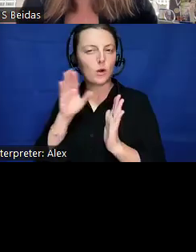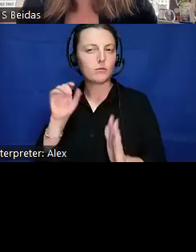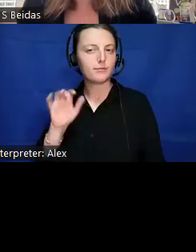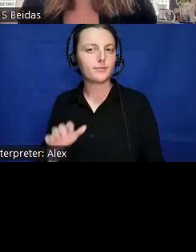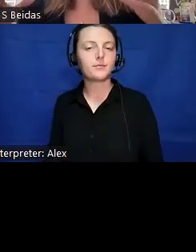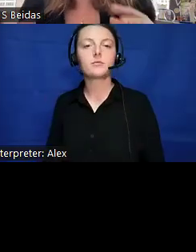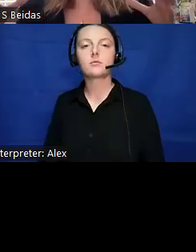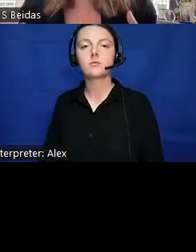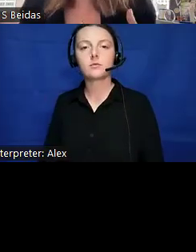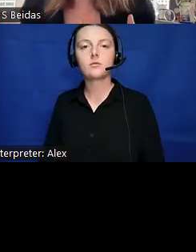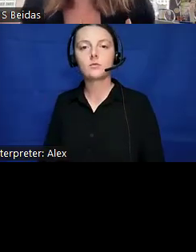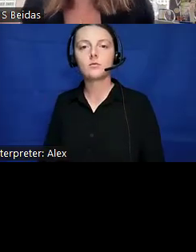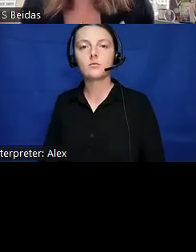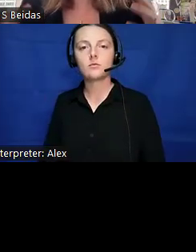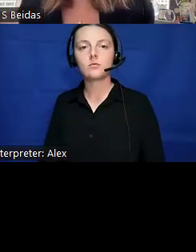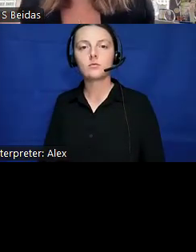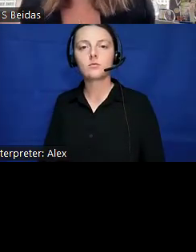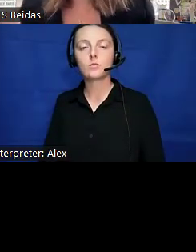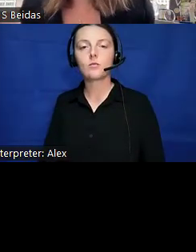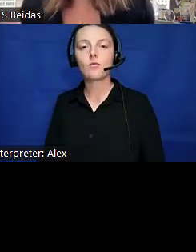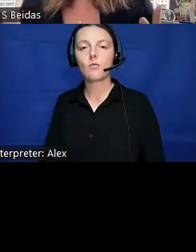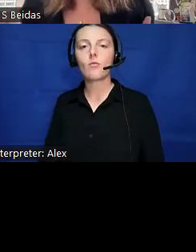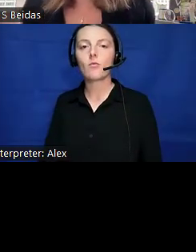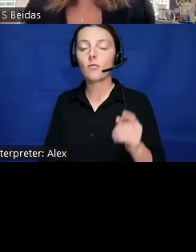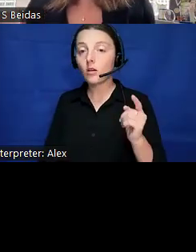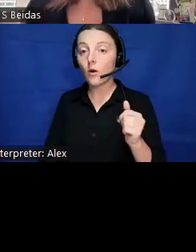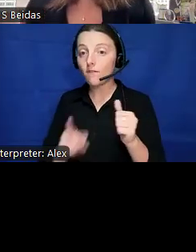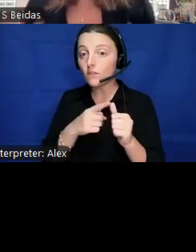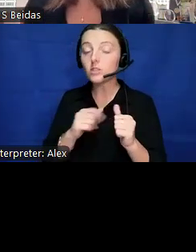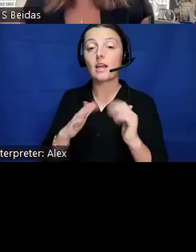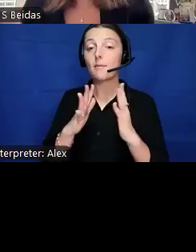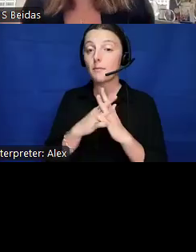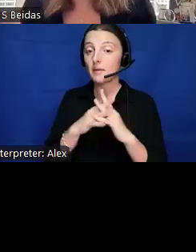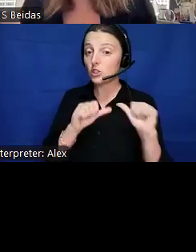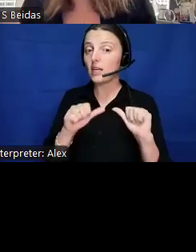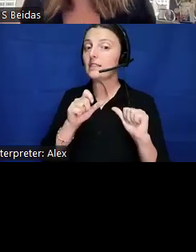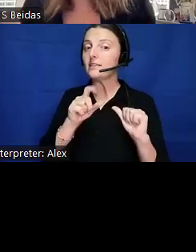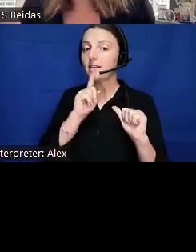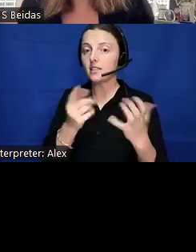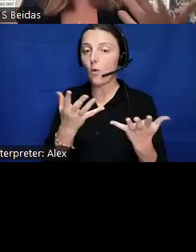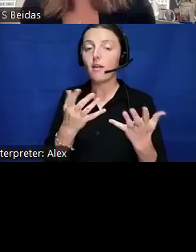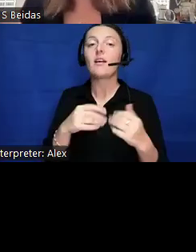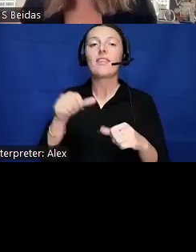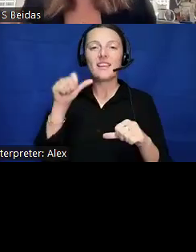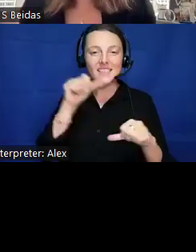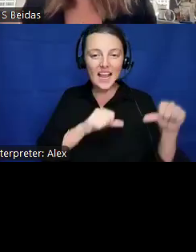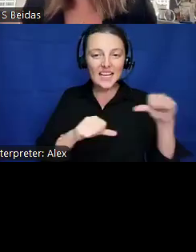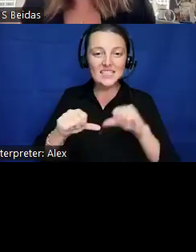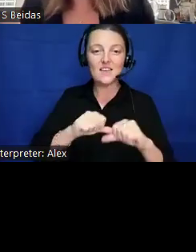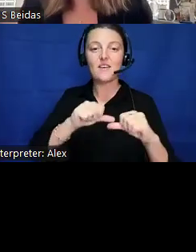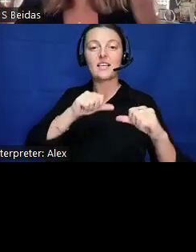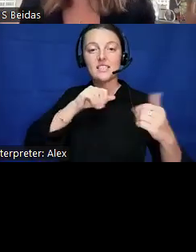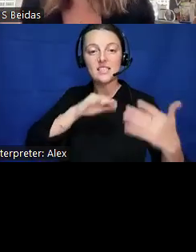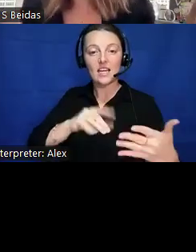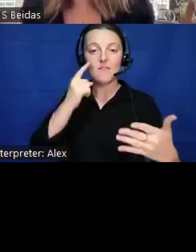is that implementation science is a scientific study of the methods that we use to help people and places